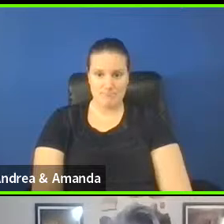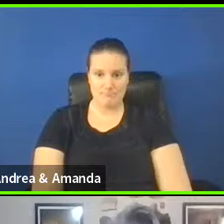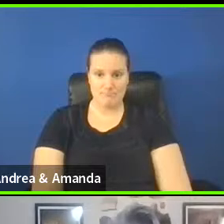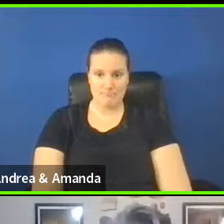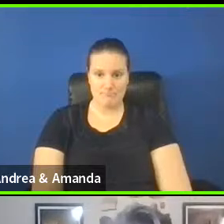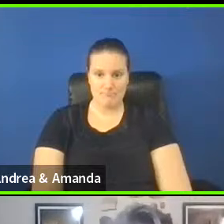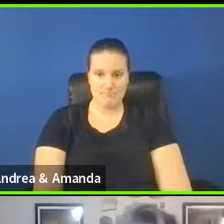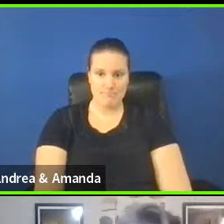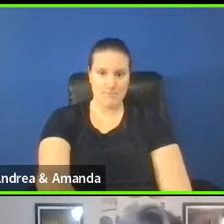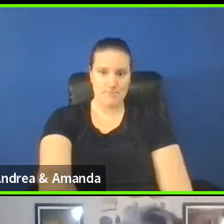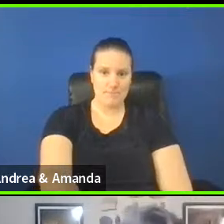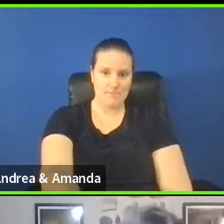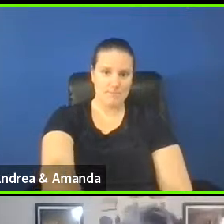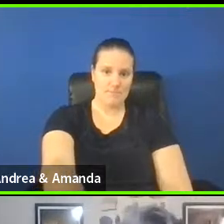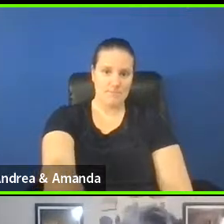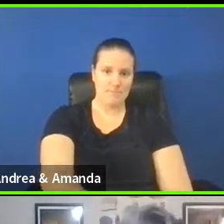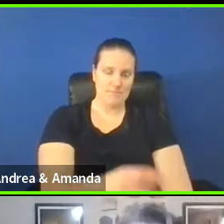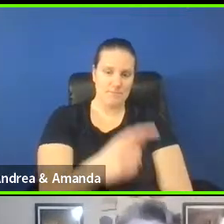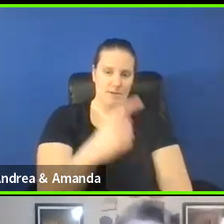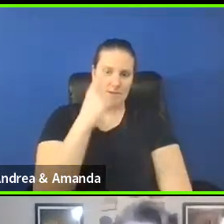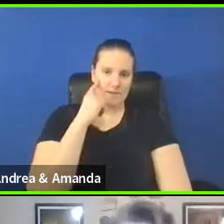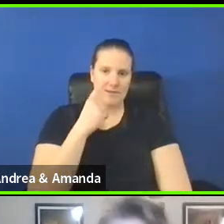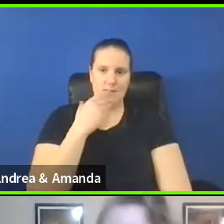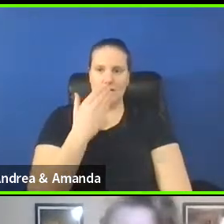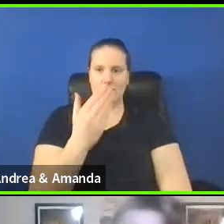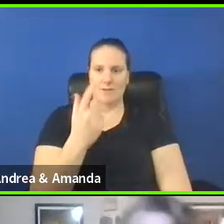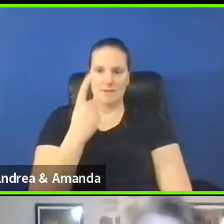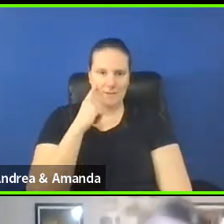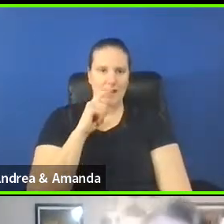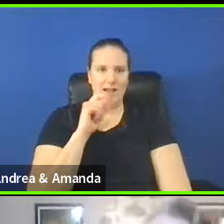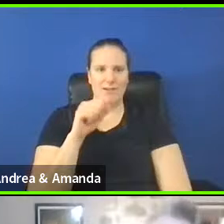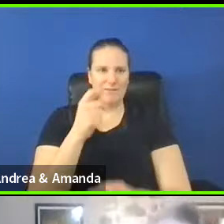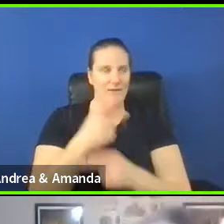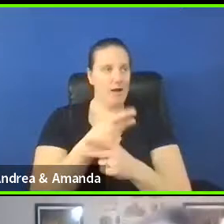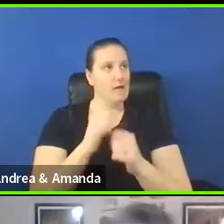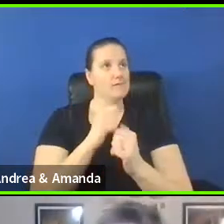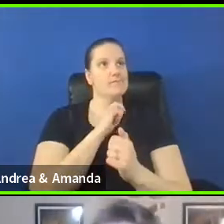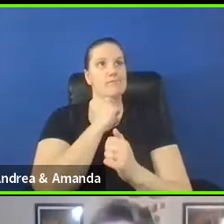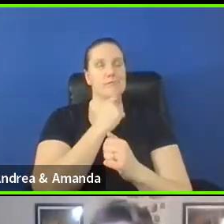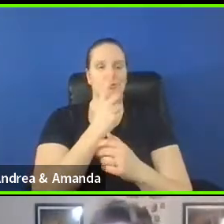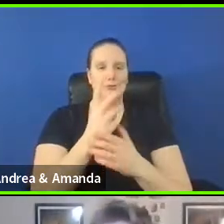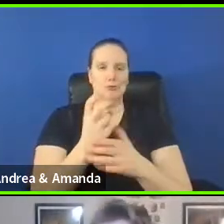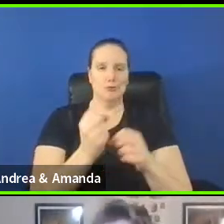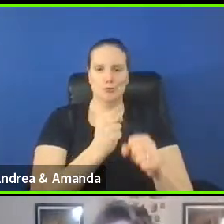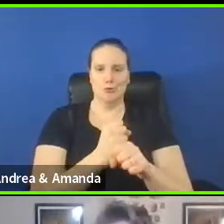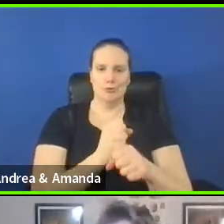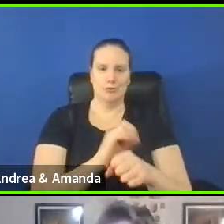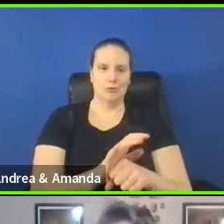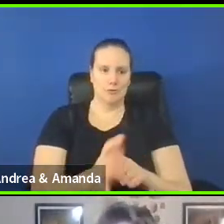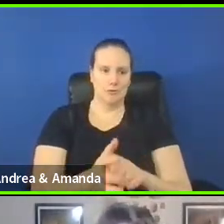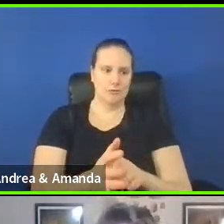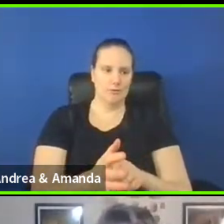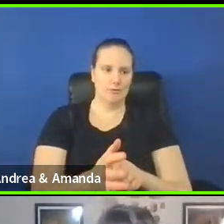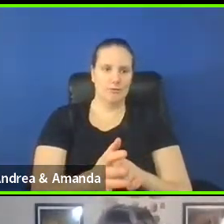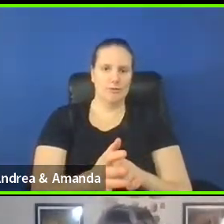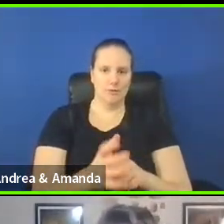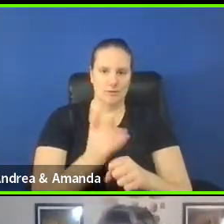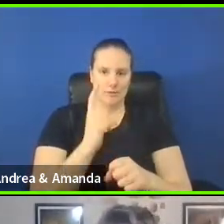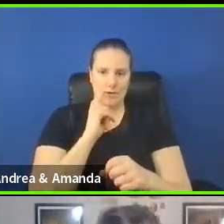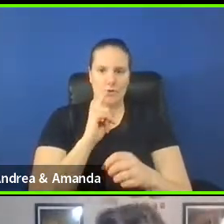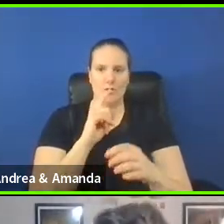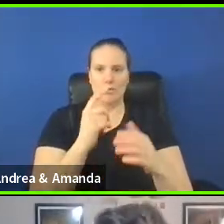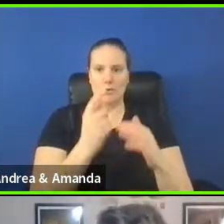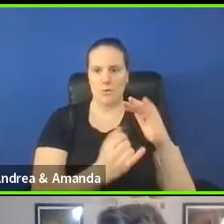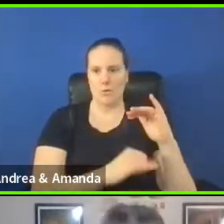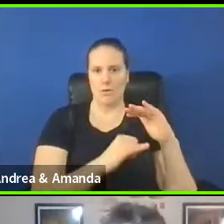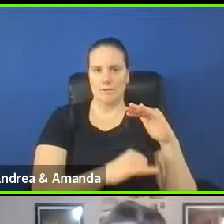Thank you. You would think that I could figure out how to unmute myself at this point, having been in 2 years of COVID quarantine.